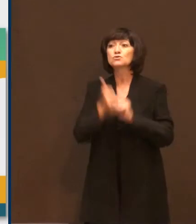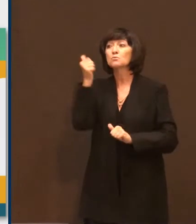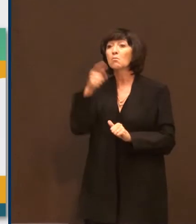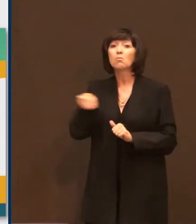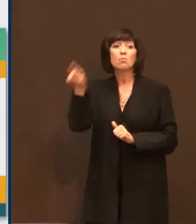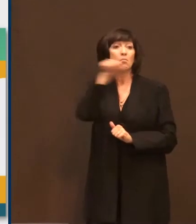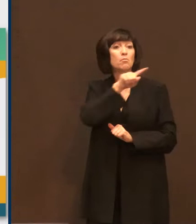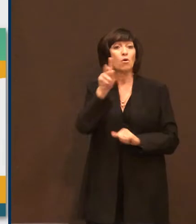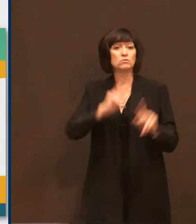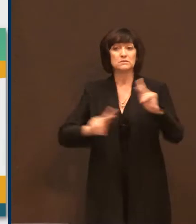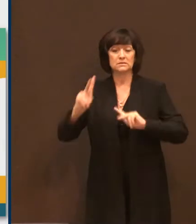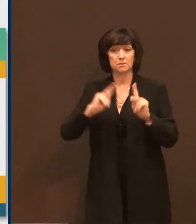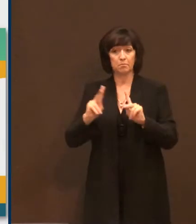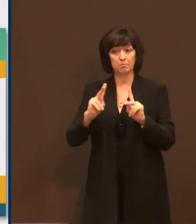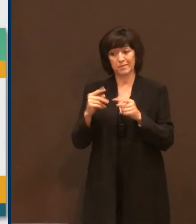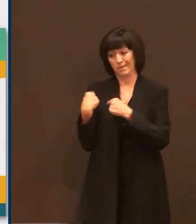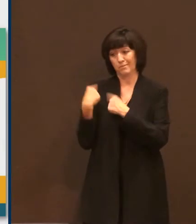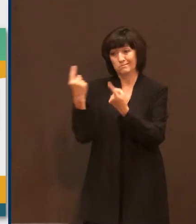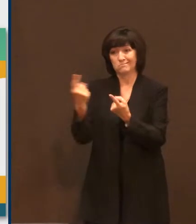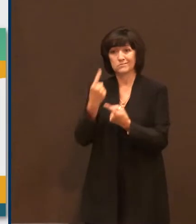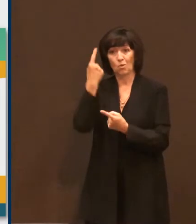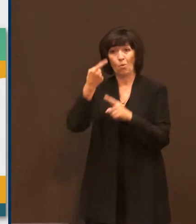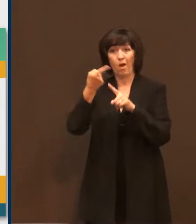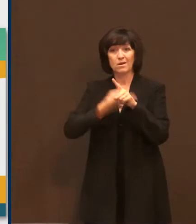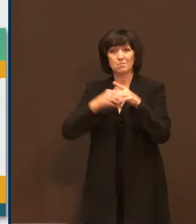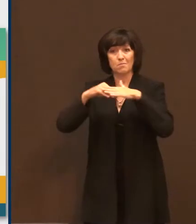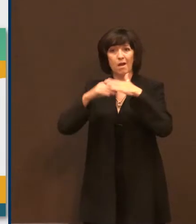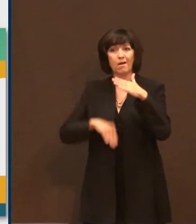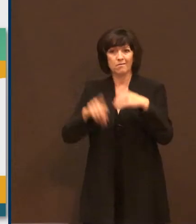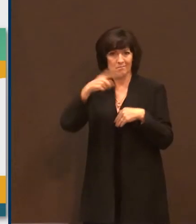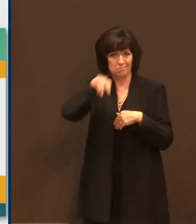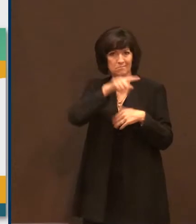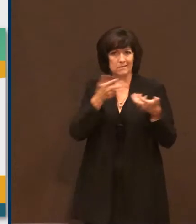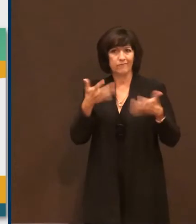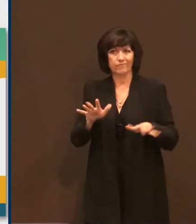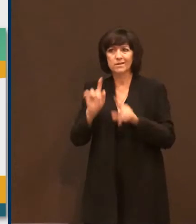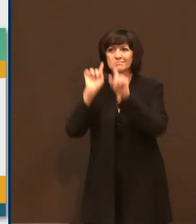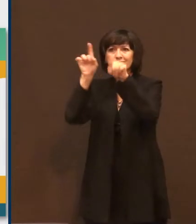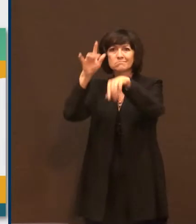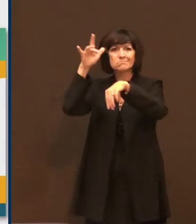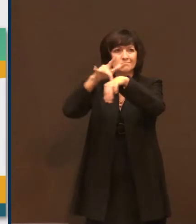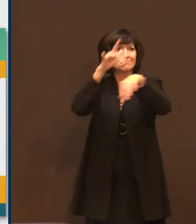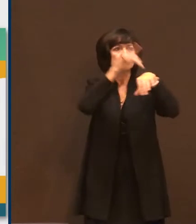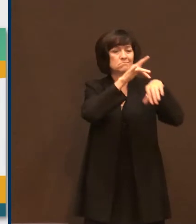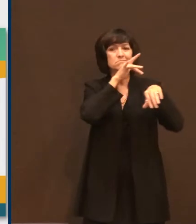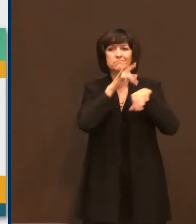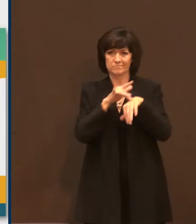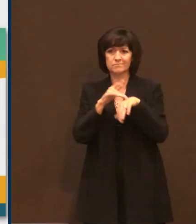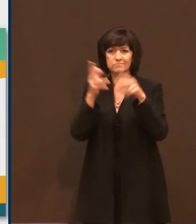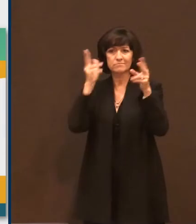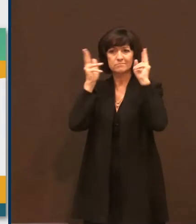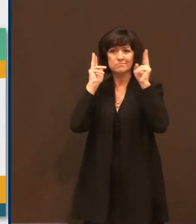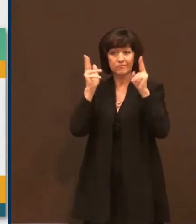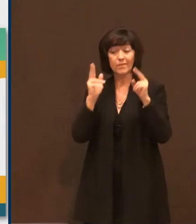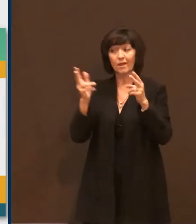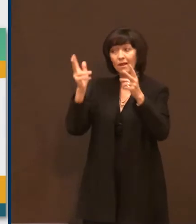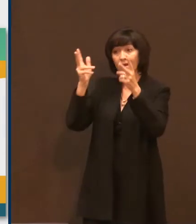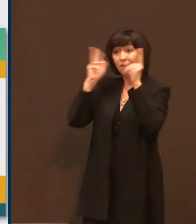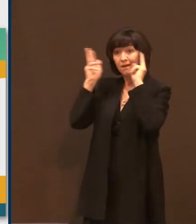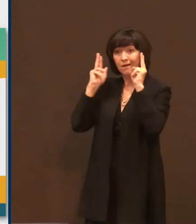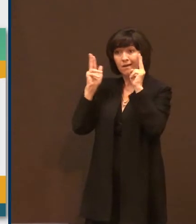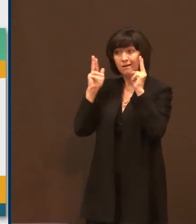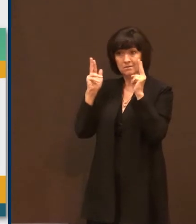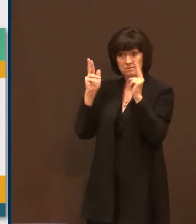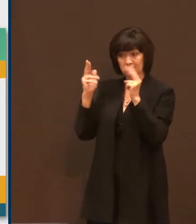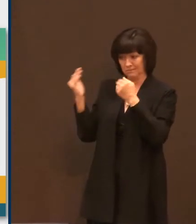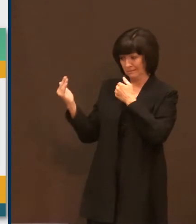or so, seen their barber, seen their hairstylist, and we know you are less than 6 feet away from your hairstylist. It's the only way it works,